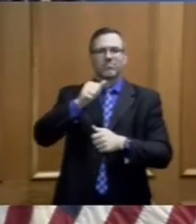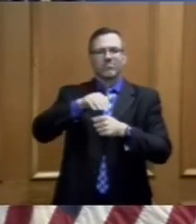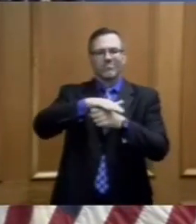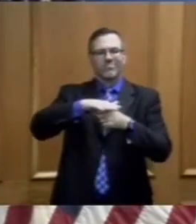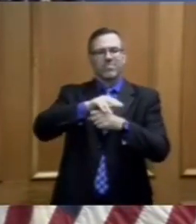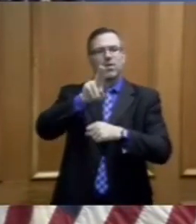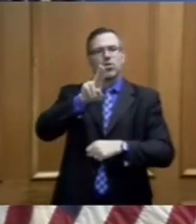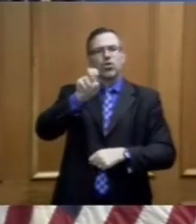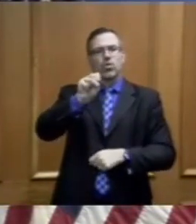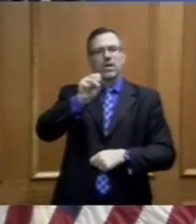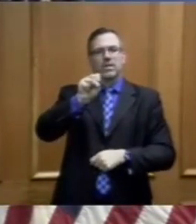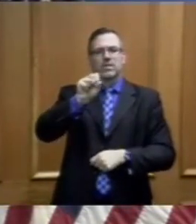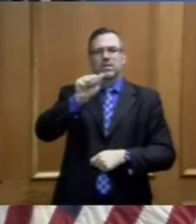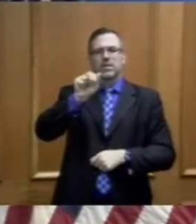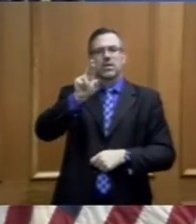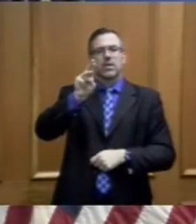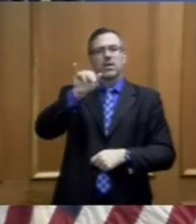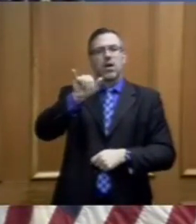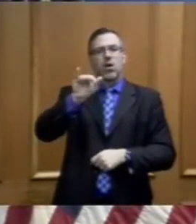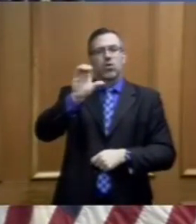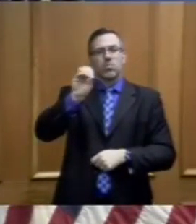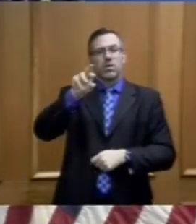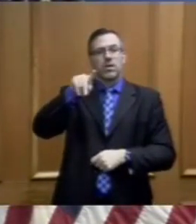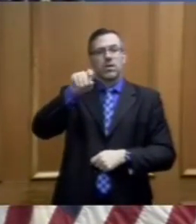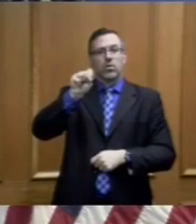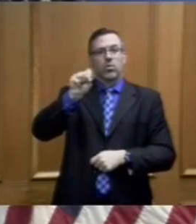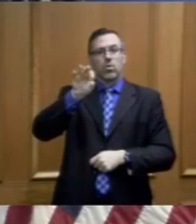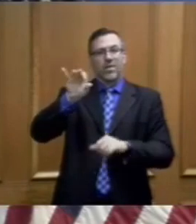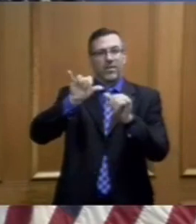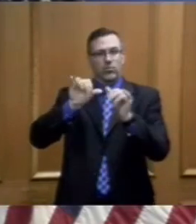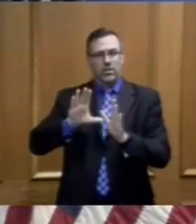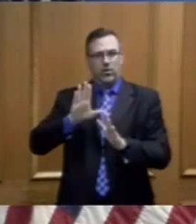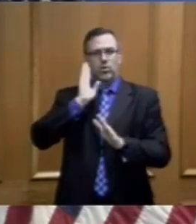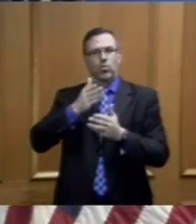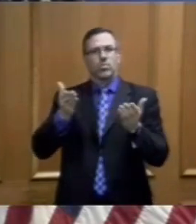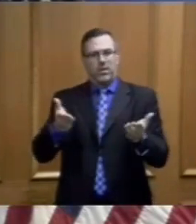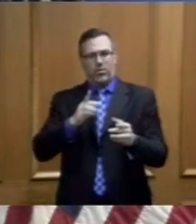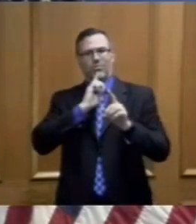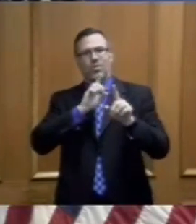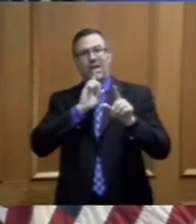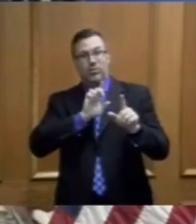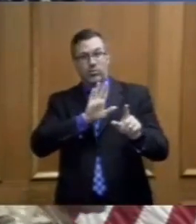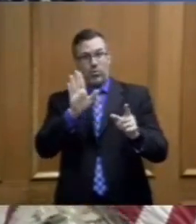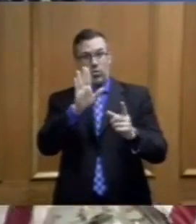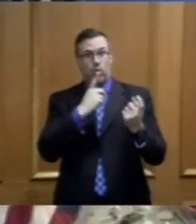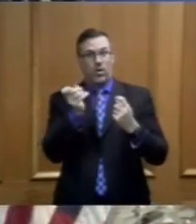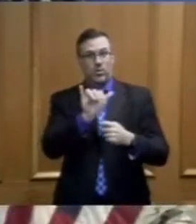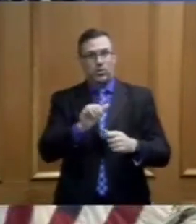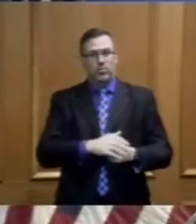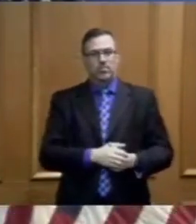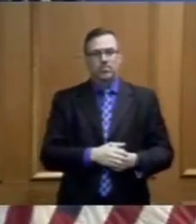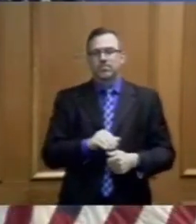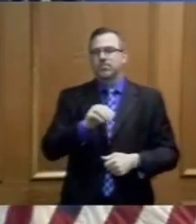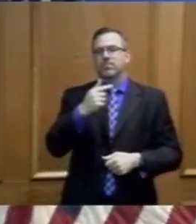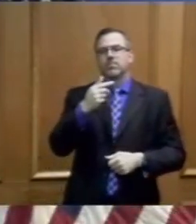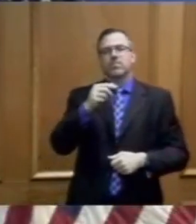answer technical questions about the build-out as well. General Holmes. Thank you,